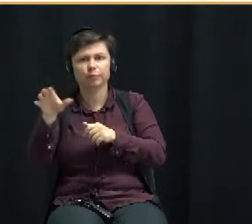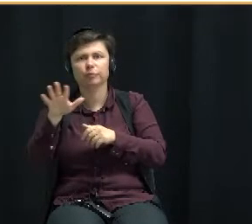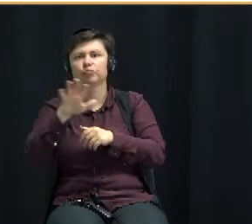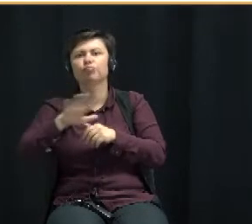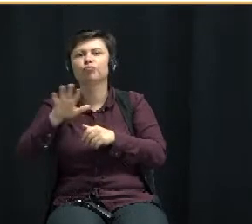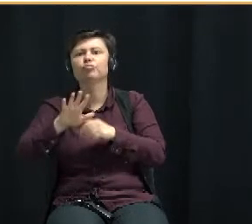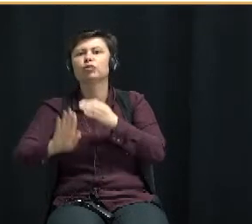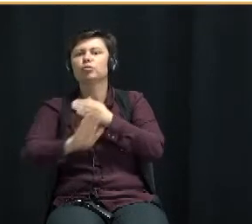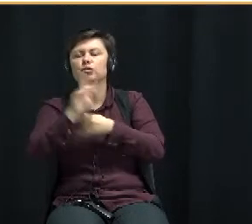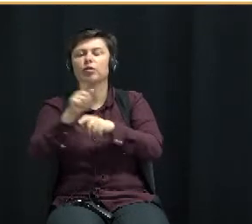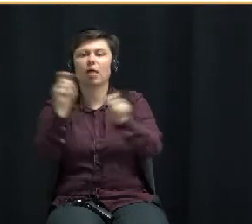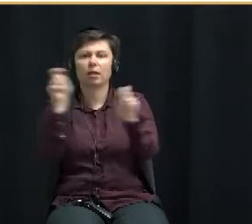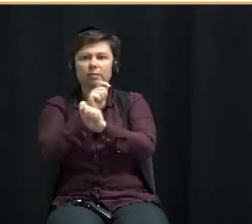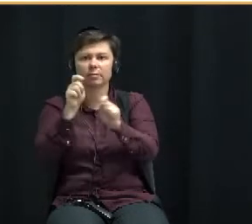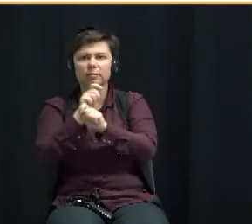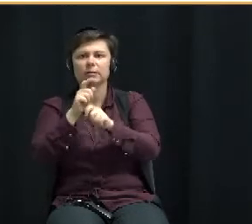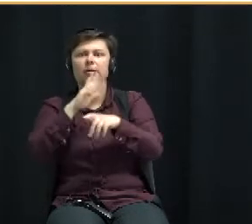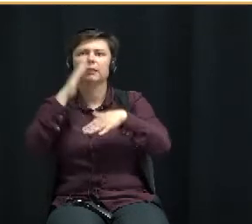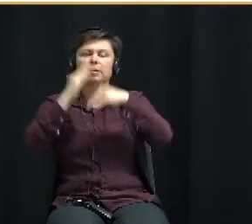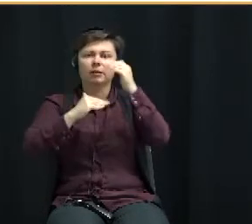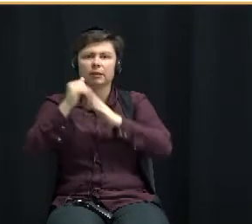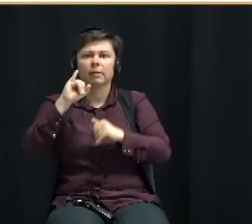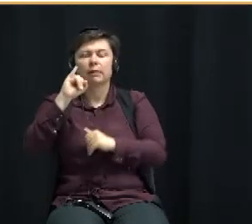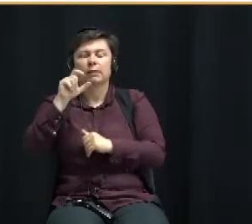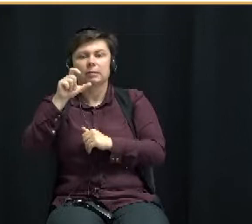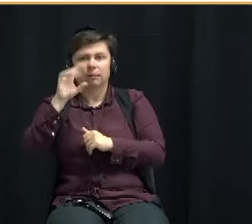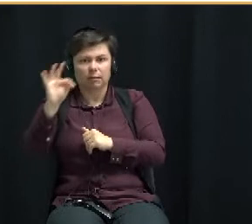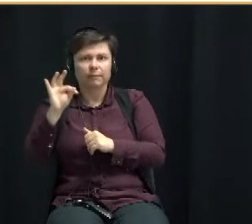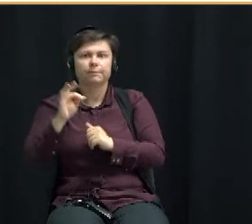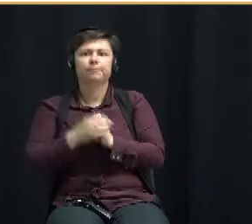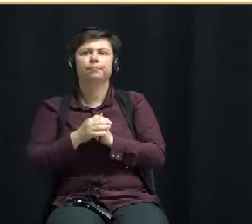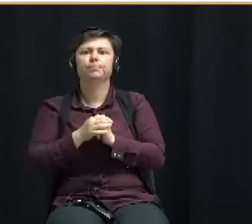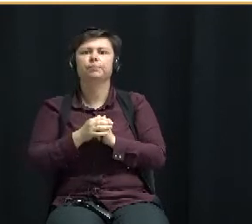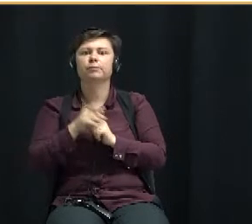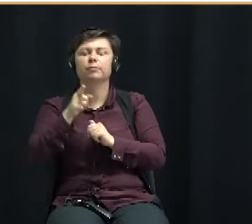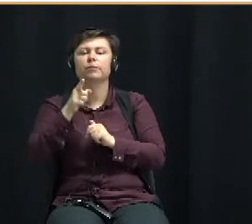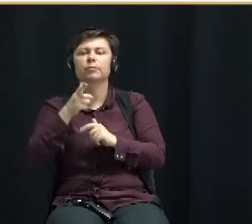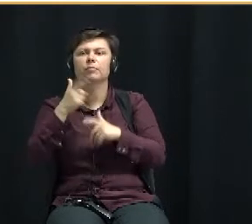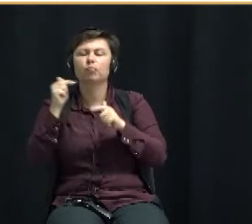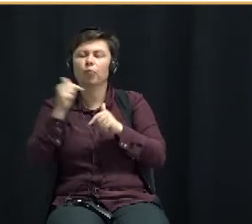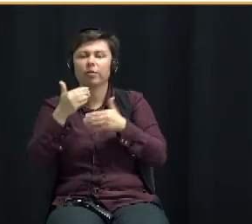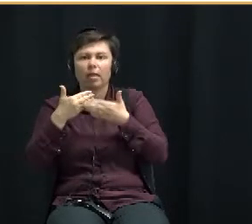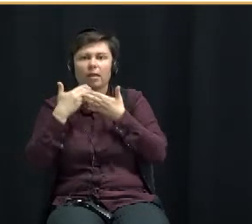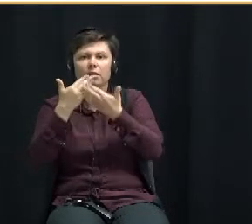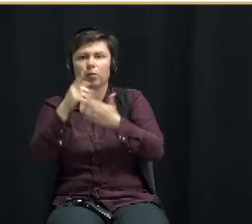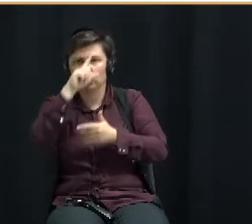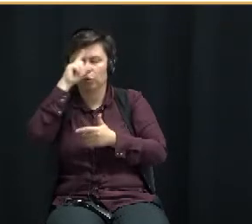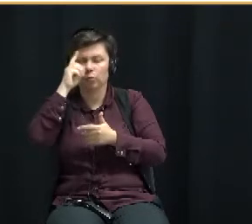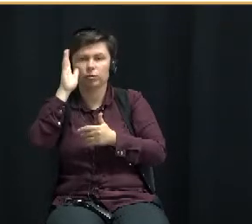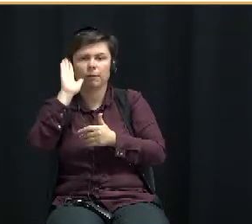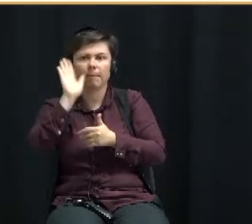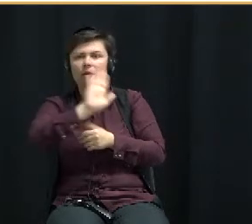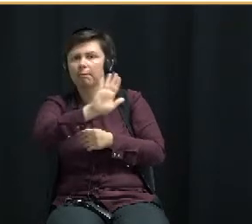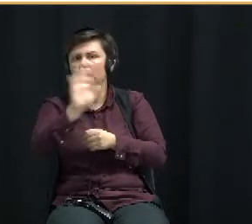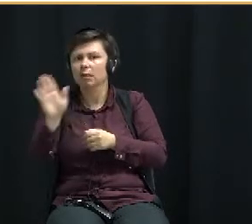to ensure that infrastructure could enable equal participation. And in the program, in the action